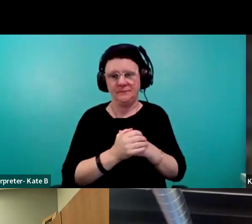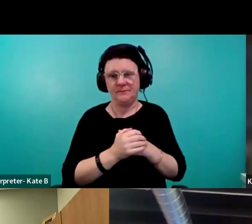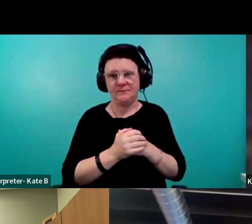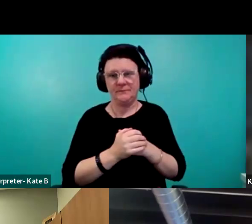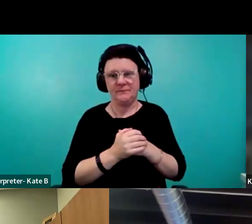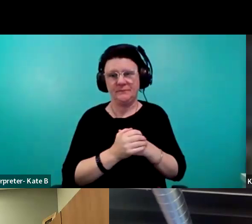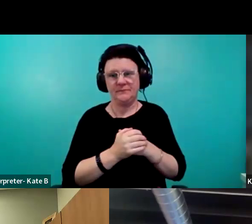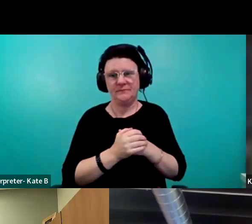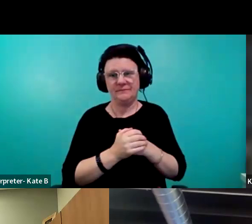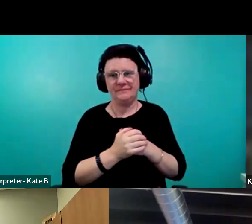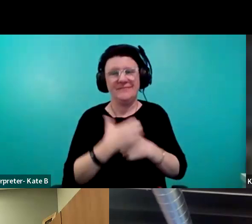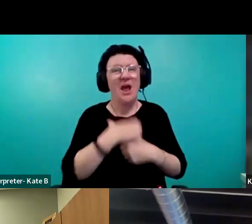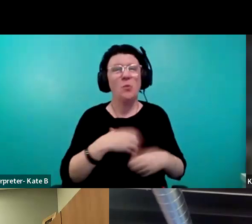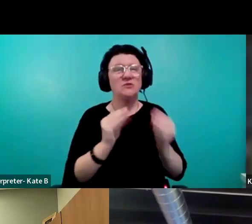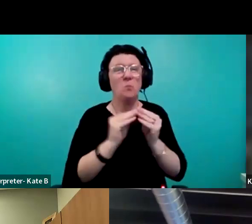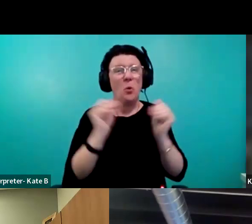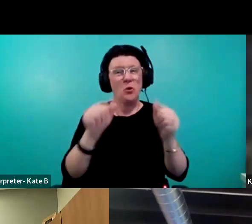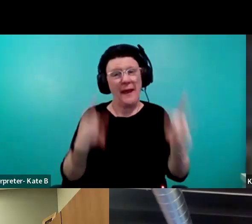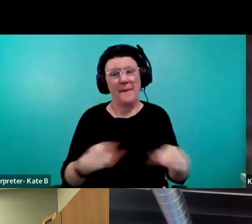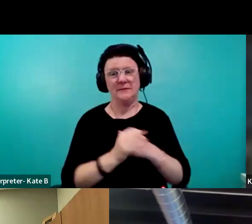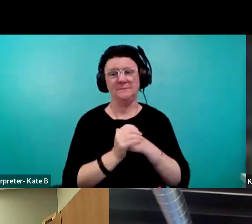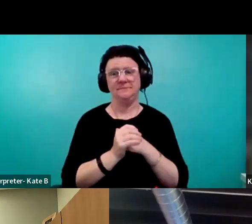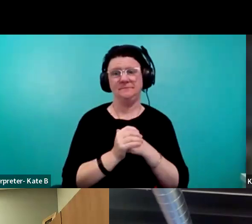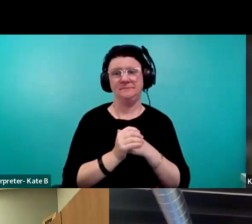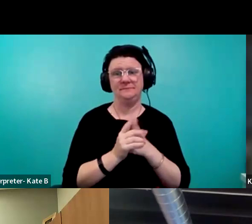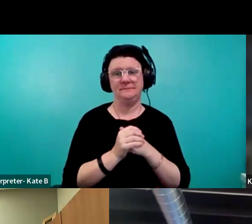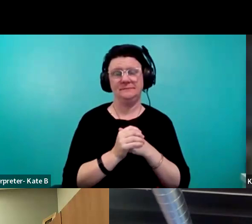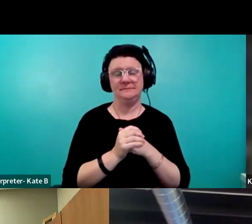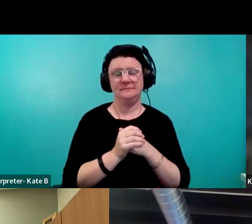I wish something more could be done.